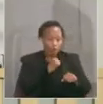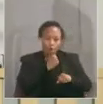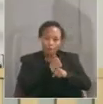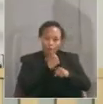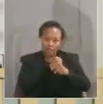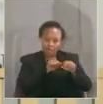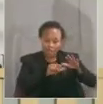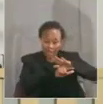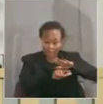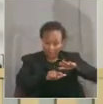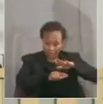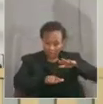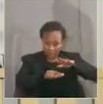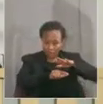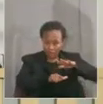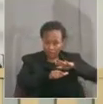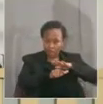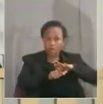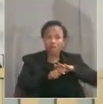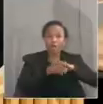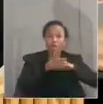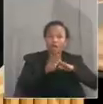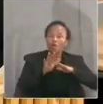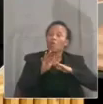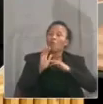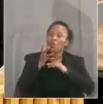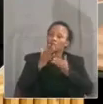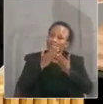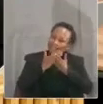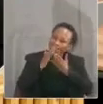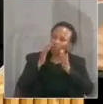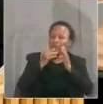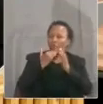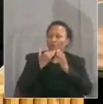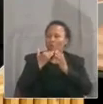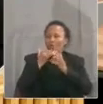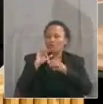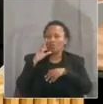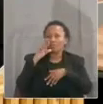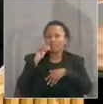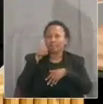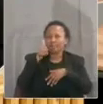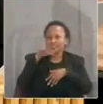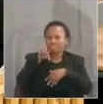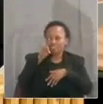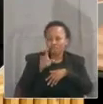then signed off by the chairperson of the interministerial committee